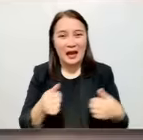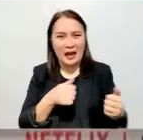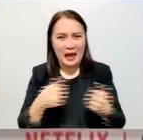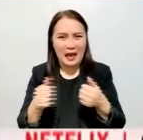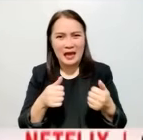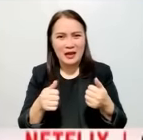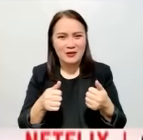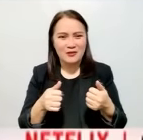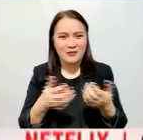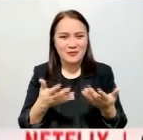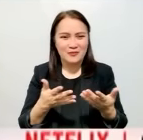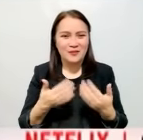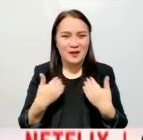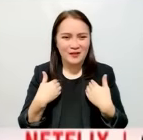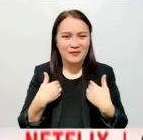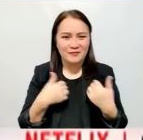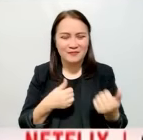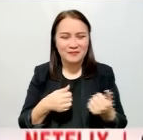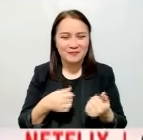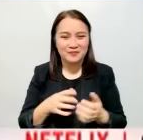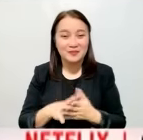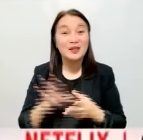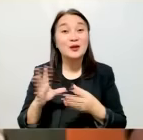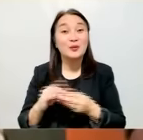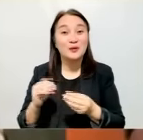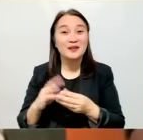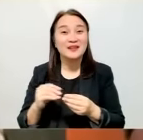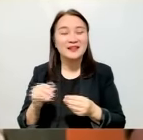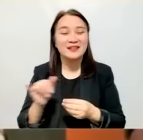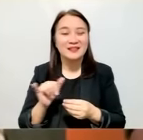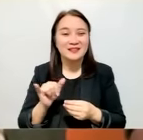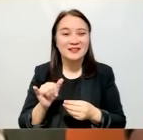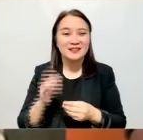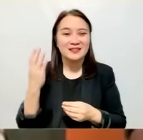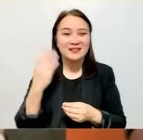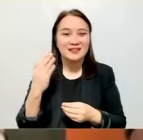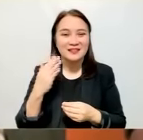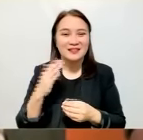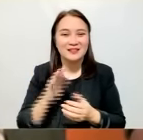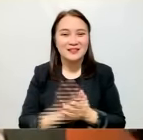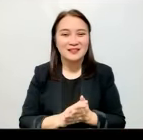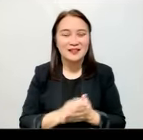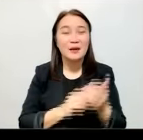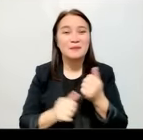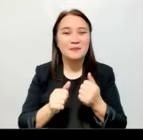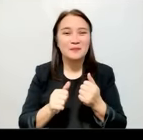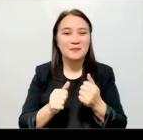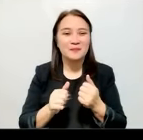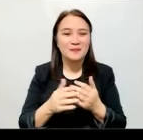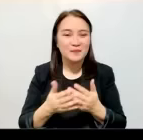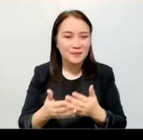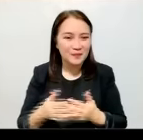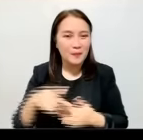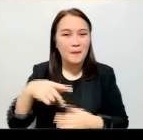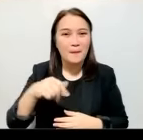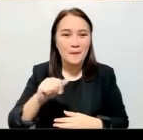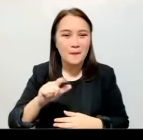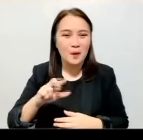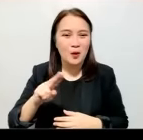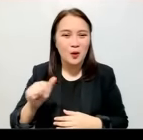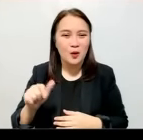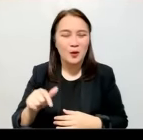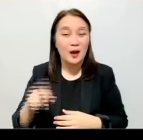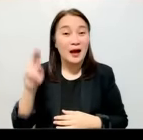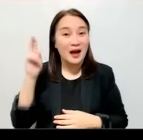weapons. Nakakwentuhan din natin sila Kim's Convenience star Paul Sung Yung Lee, nagaganap bilang Uncle